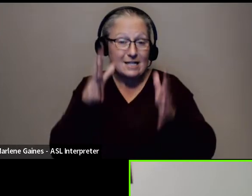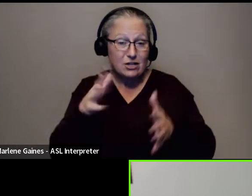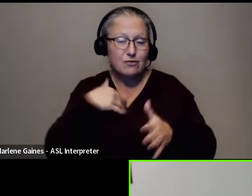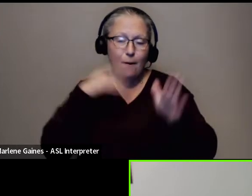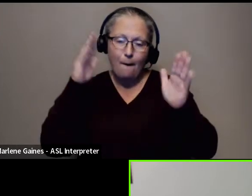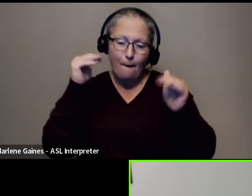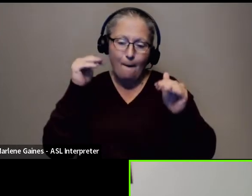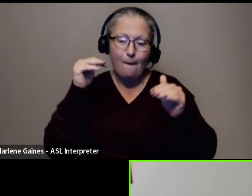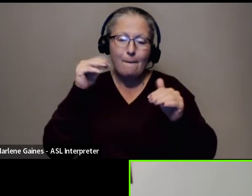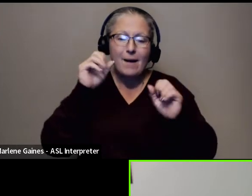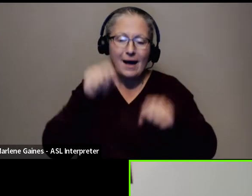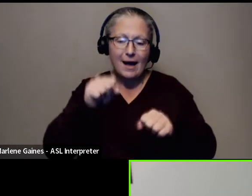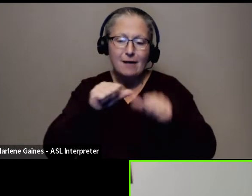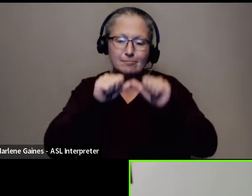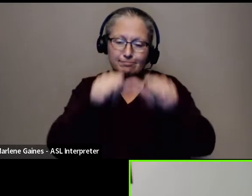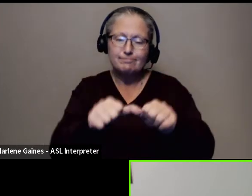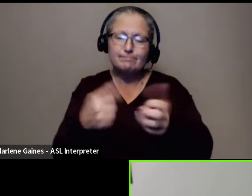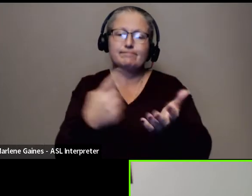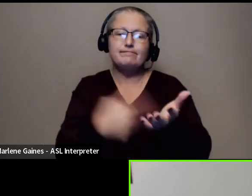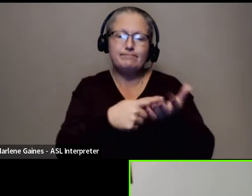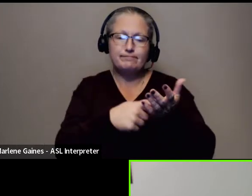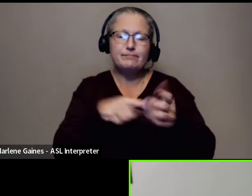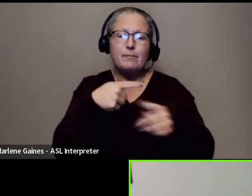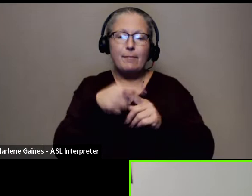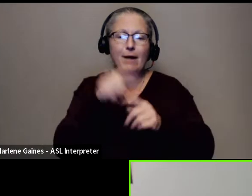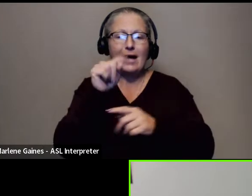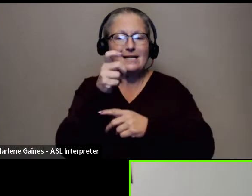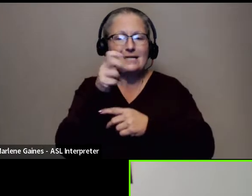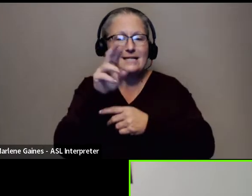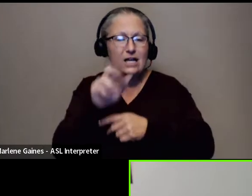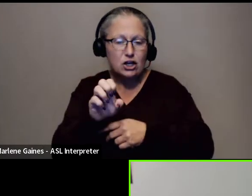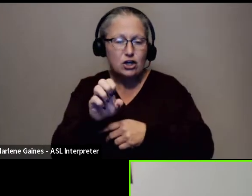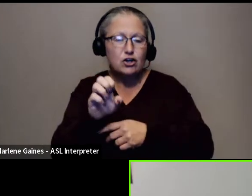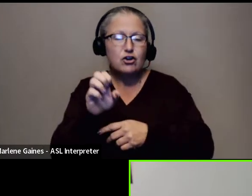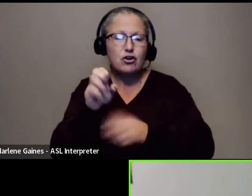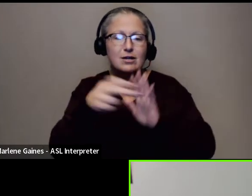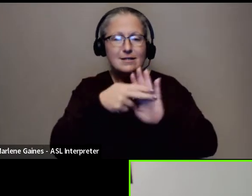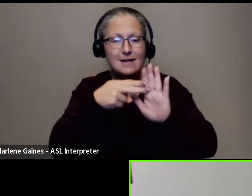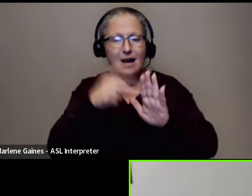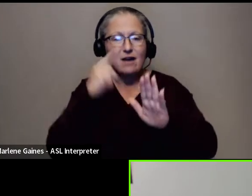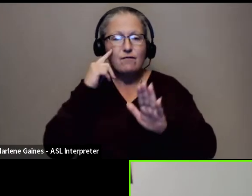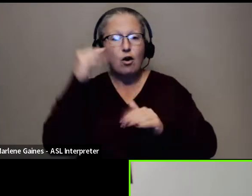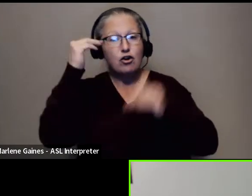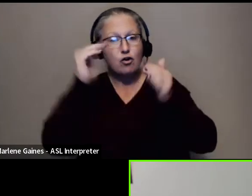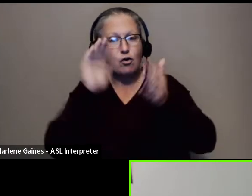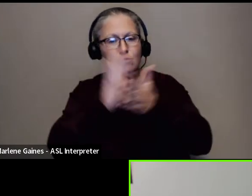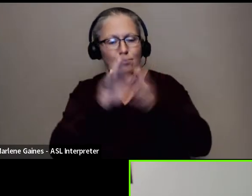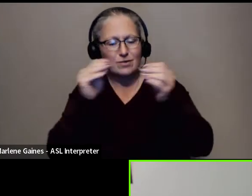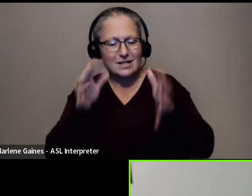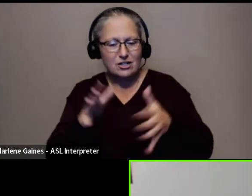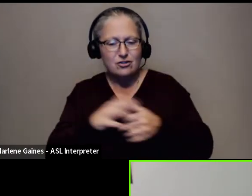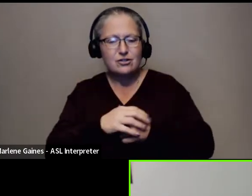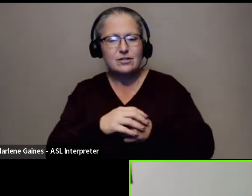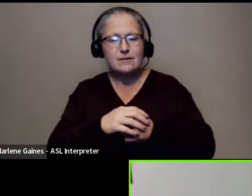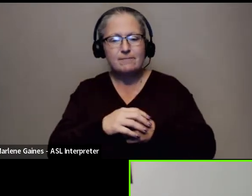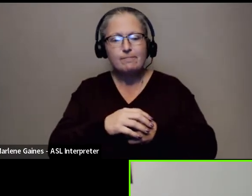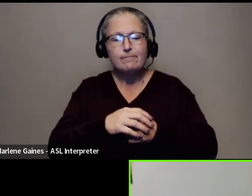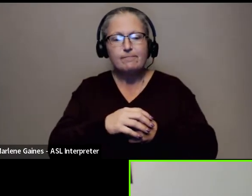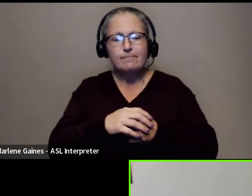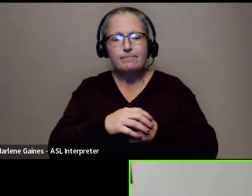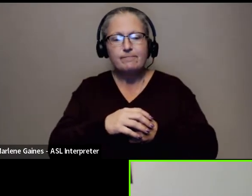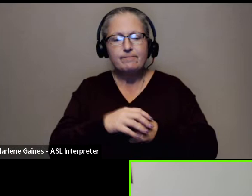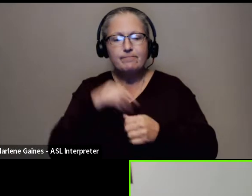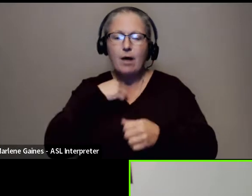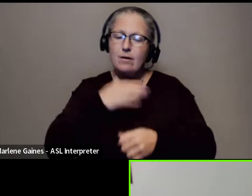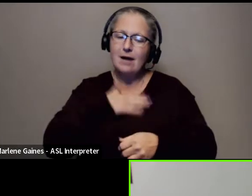hoping that we can continue our talk about getting tenured status for some of the adult school teachers. I was